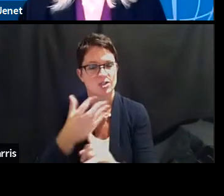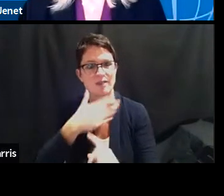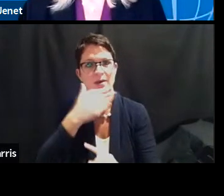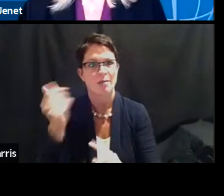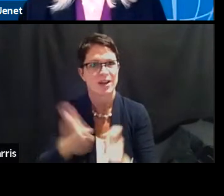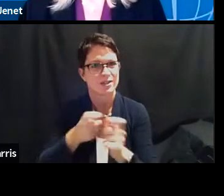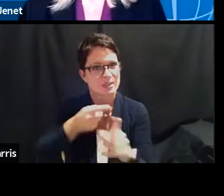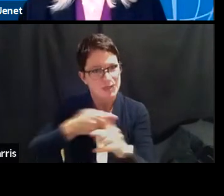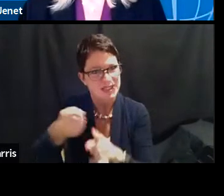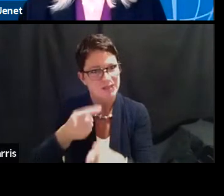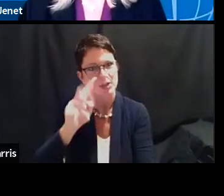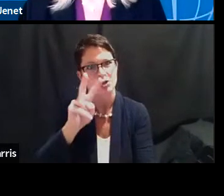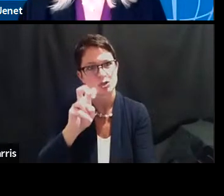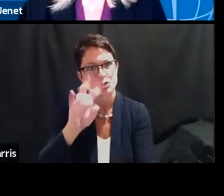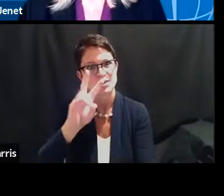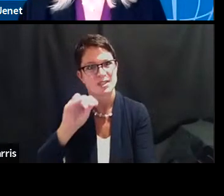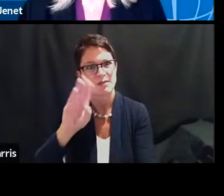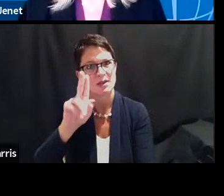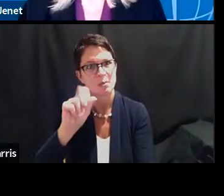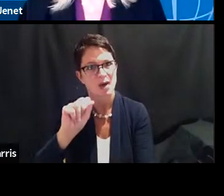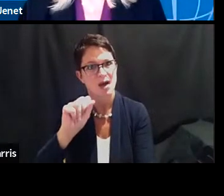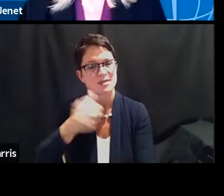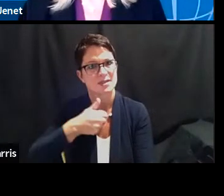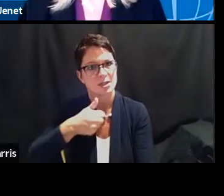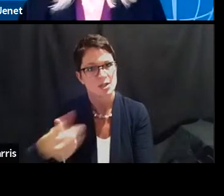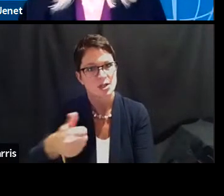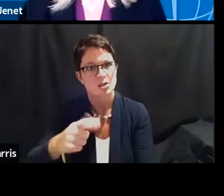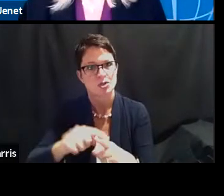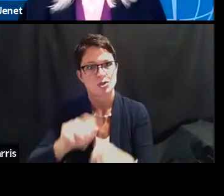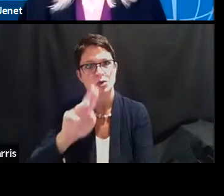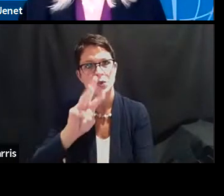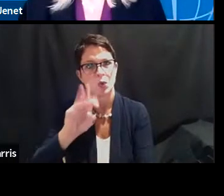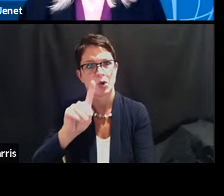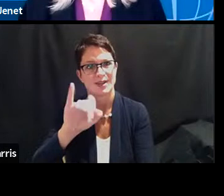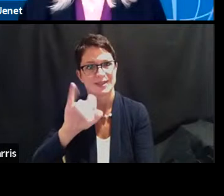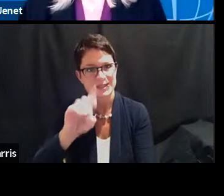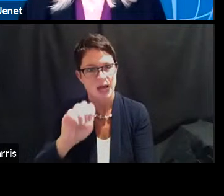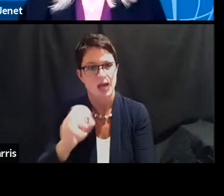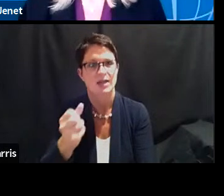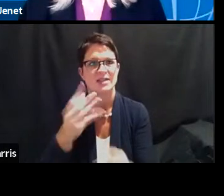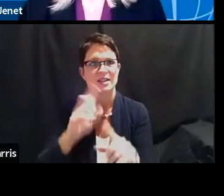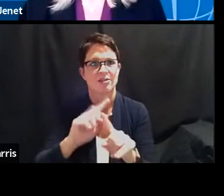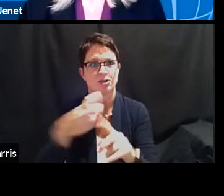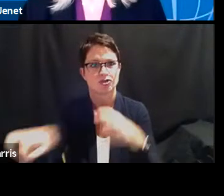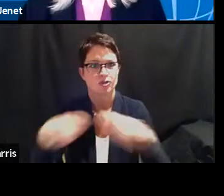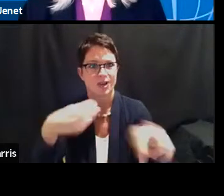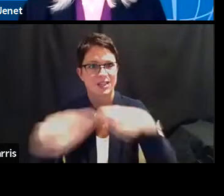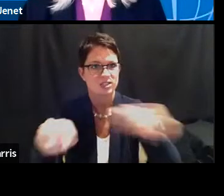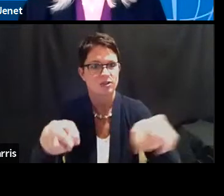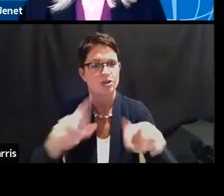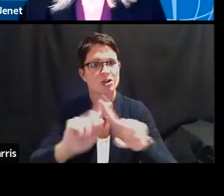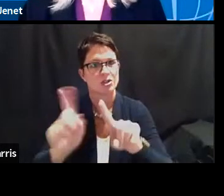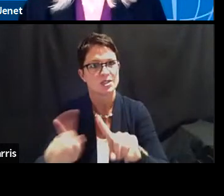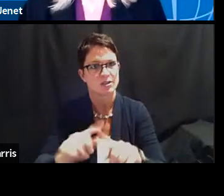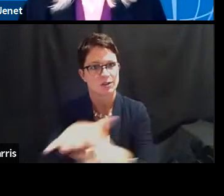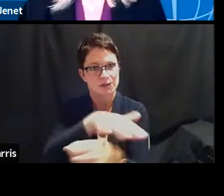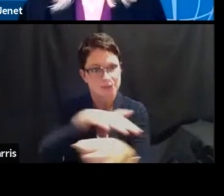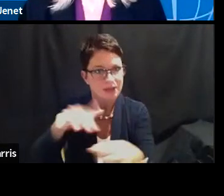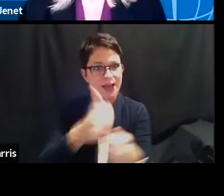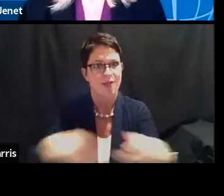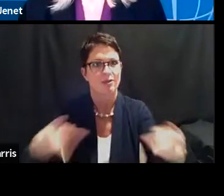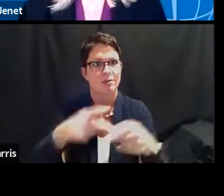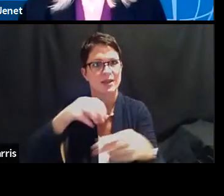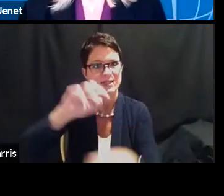dedicated Q70 bus service to Woodside, where there are all kinds of transfer possibilities to get to just about every place